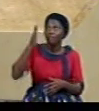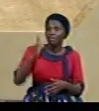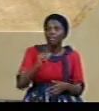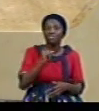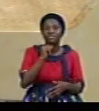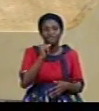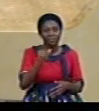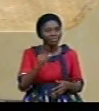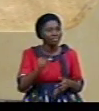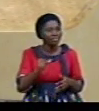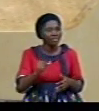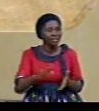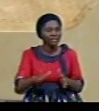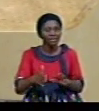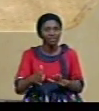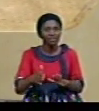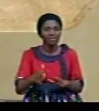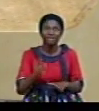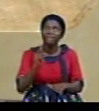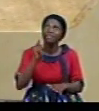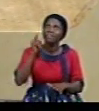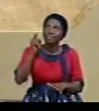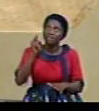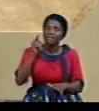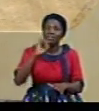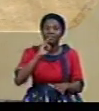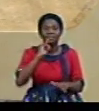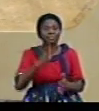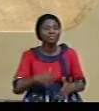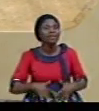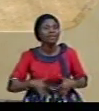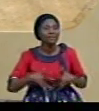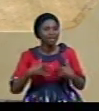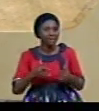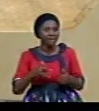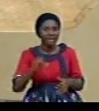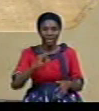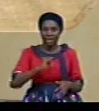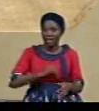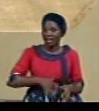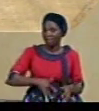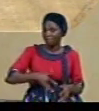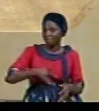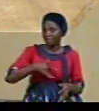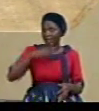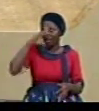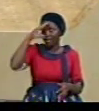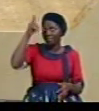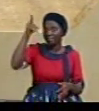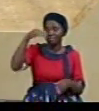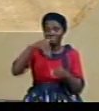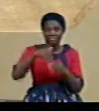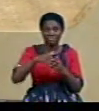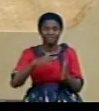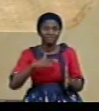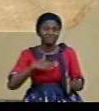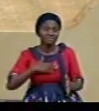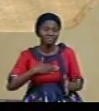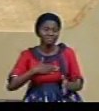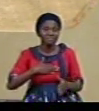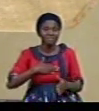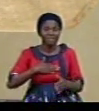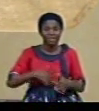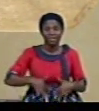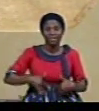God is not dead He's Alive I see him in this